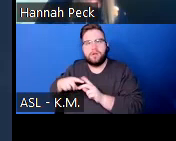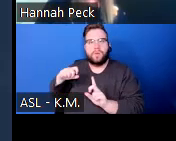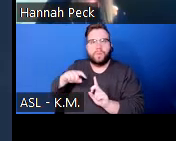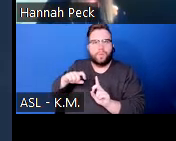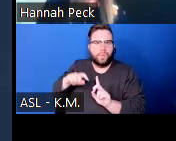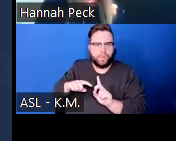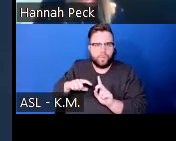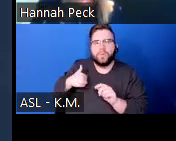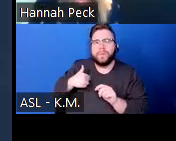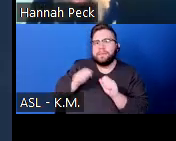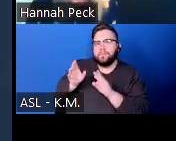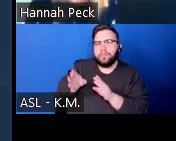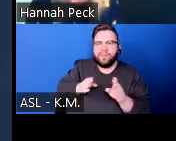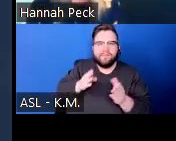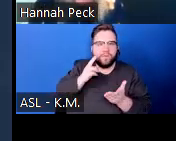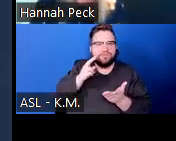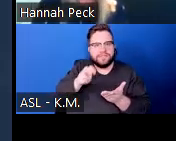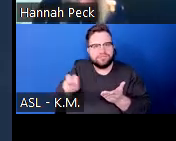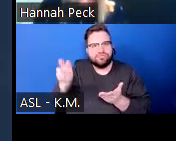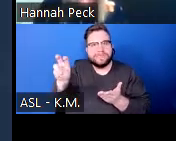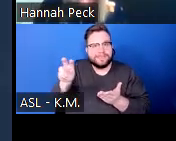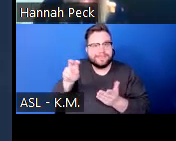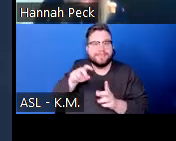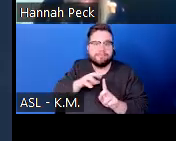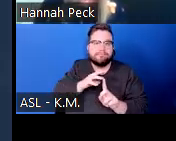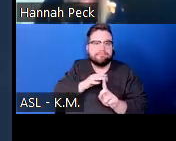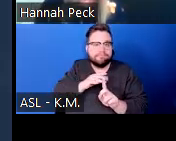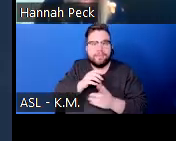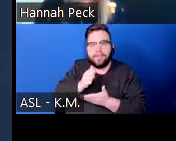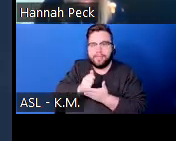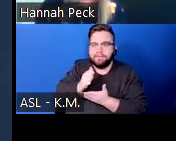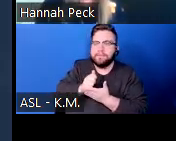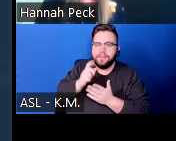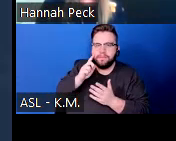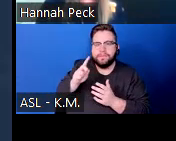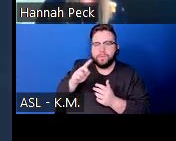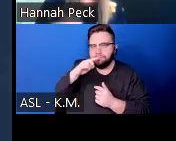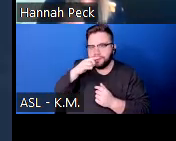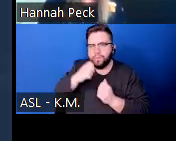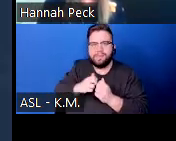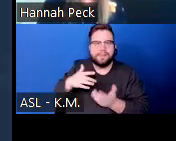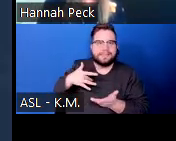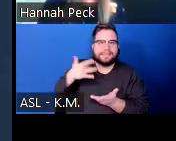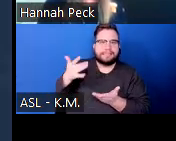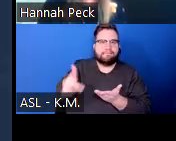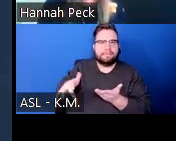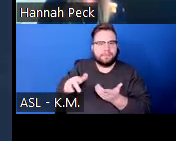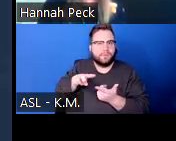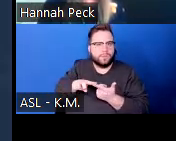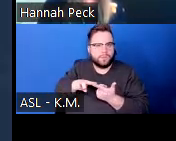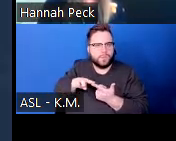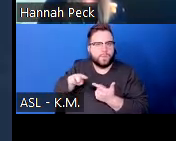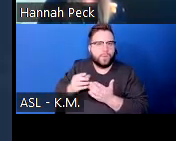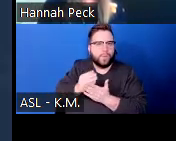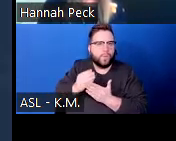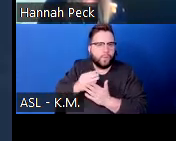We can prepare for transitions. This is particularly helpful for the kids with sensitivities, who when they perceive the new sensation,